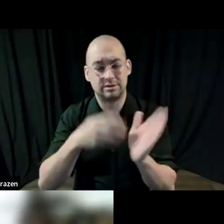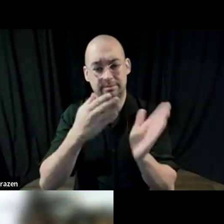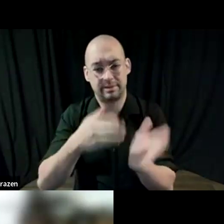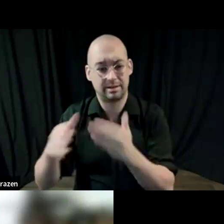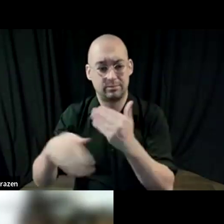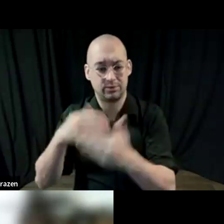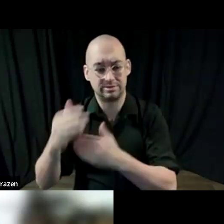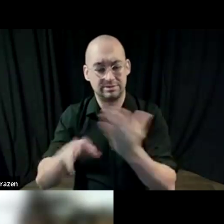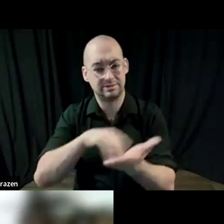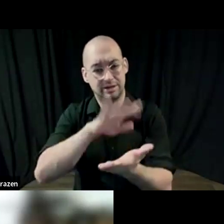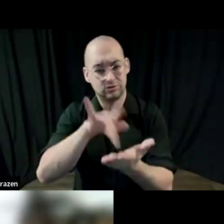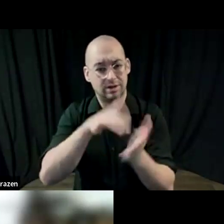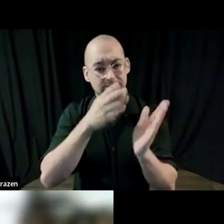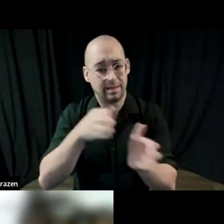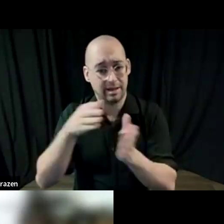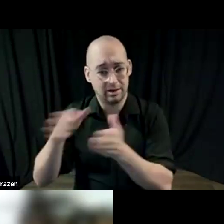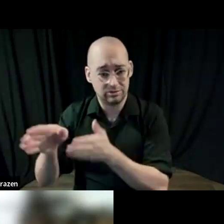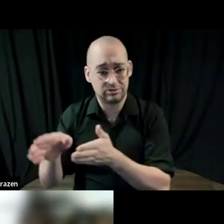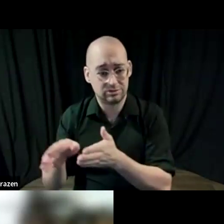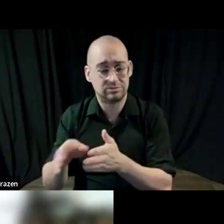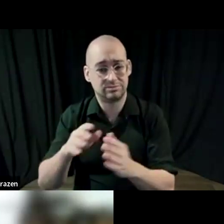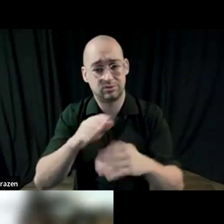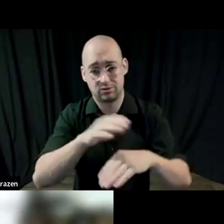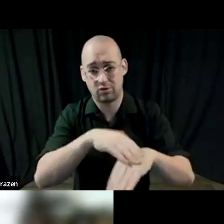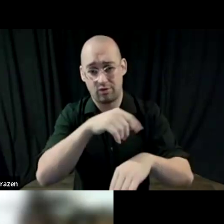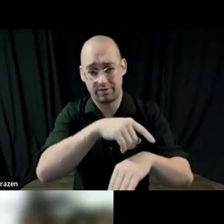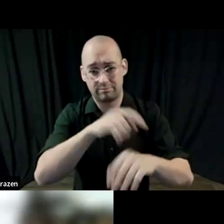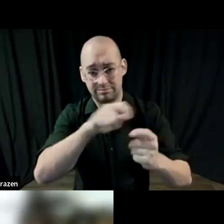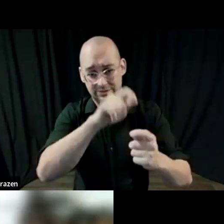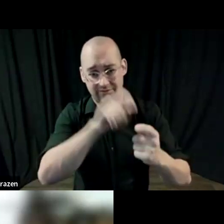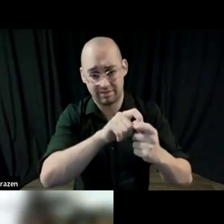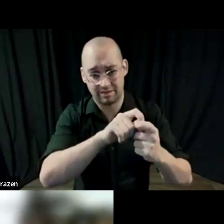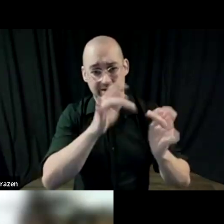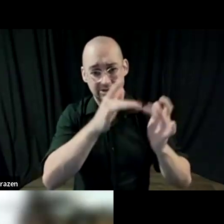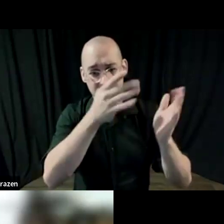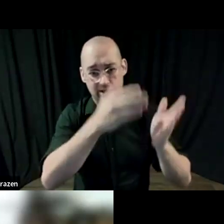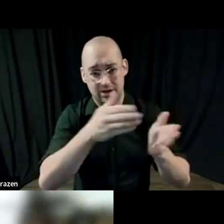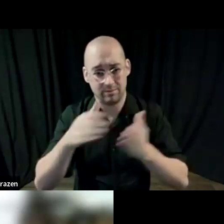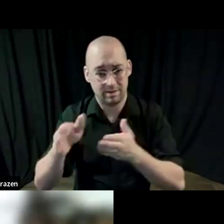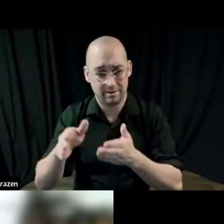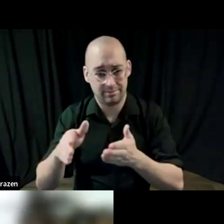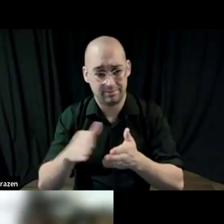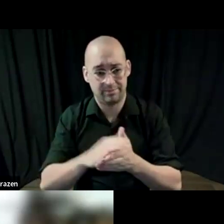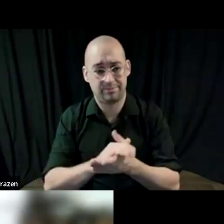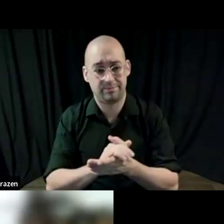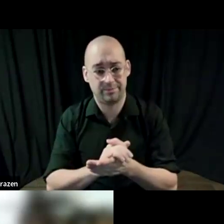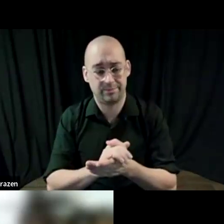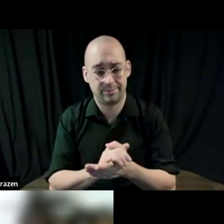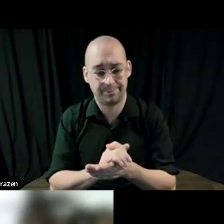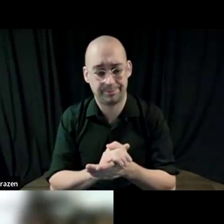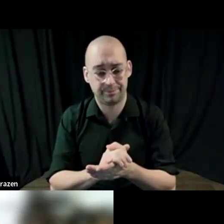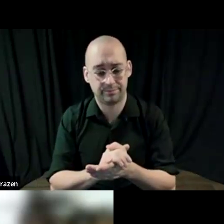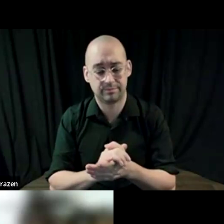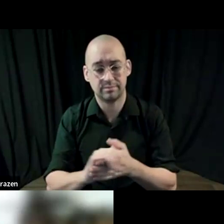are, were called out very specifically in the digital equity plan: a digital literacy assessment and training platform, a